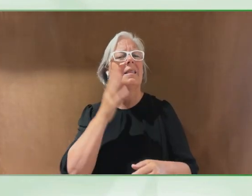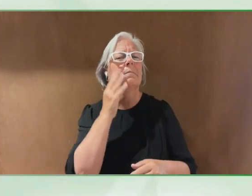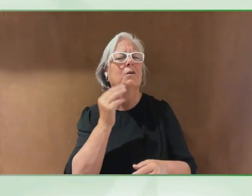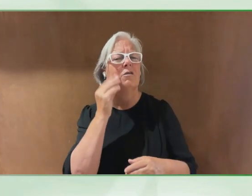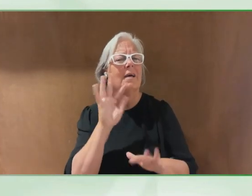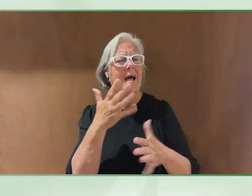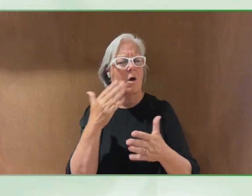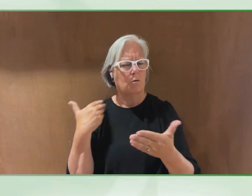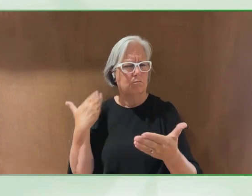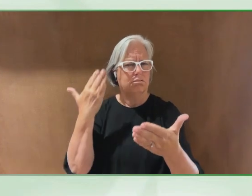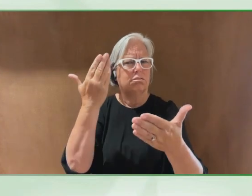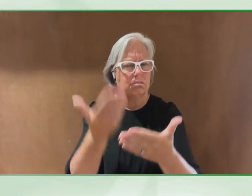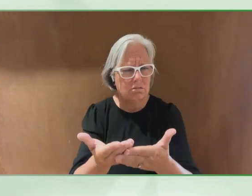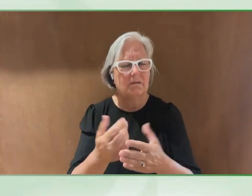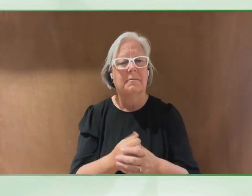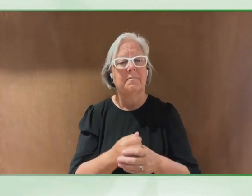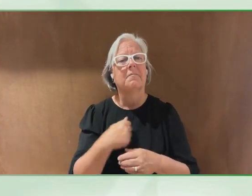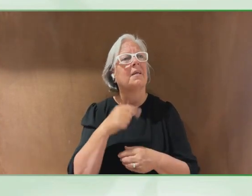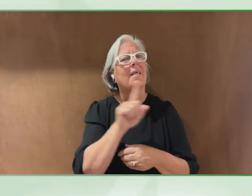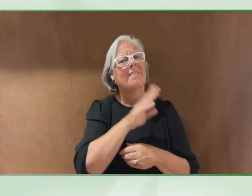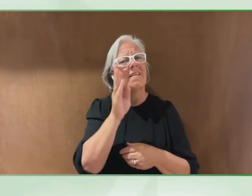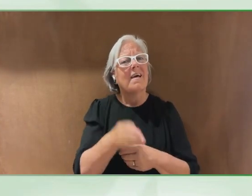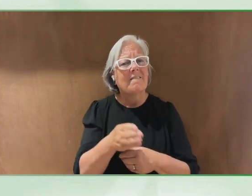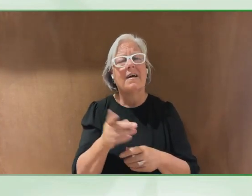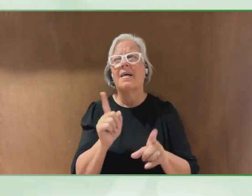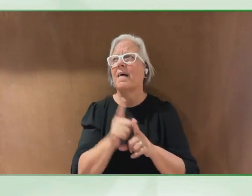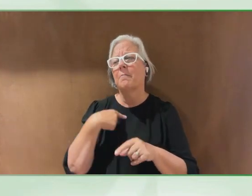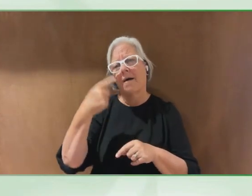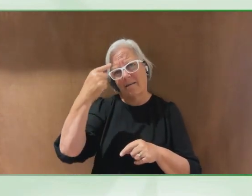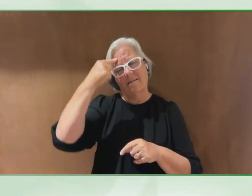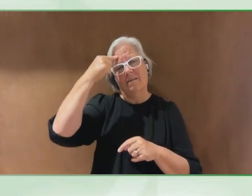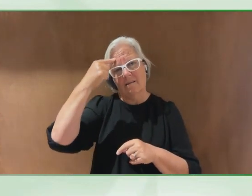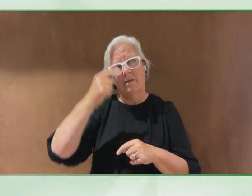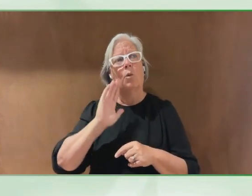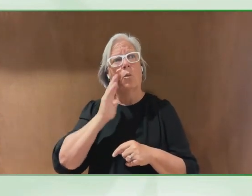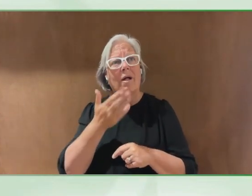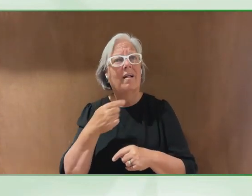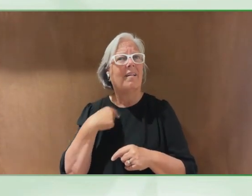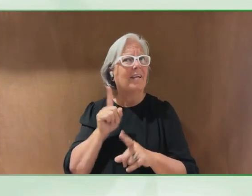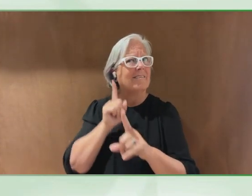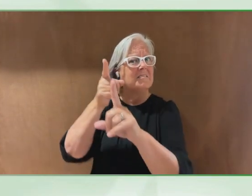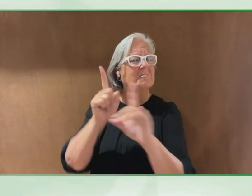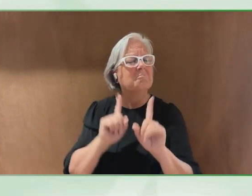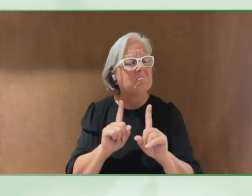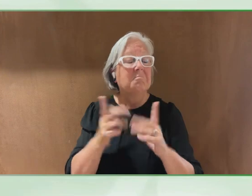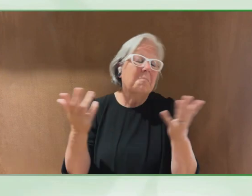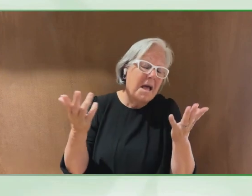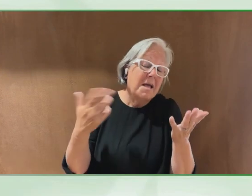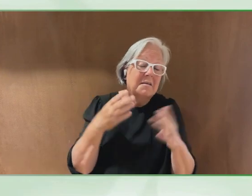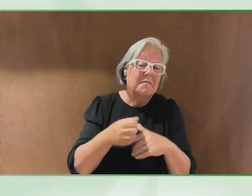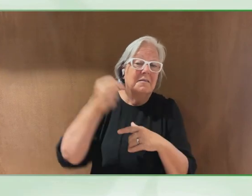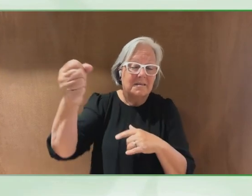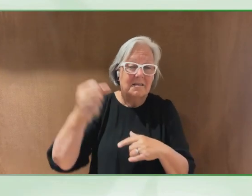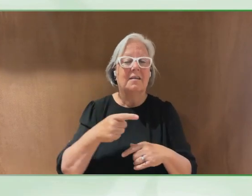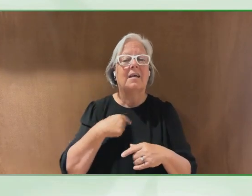really had a dream of working for my government, but I ended up there anyway. My job is a junior policy analyst. It's focusing